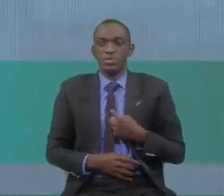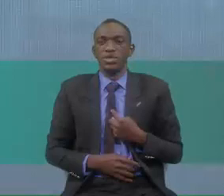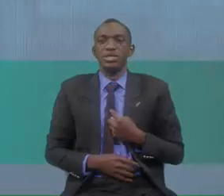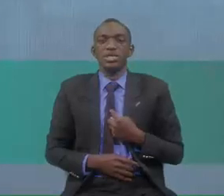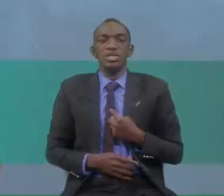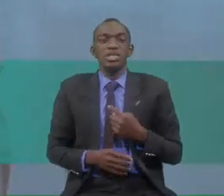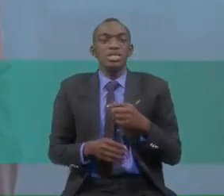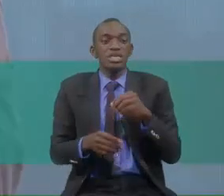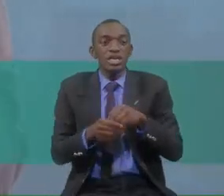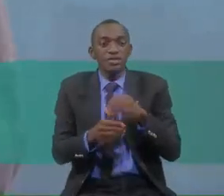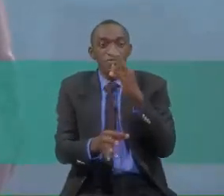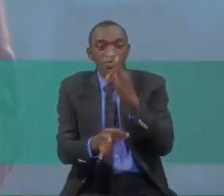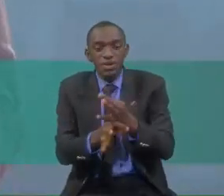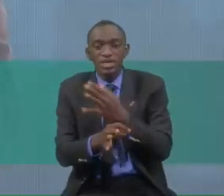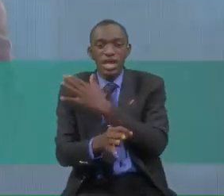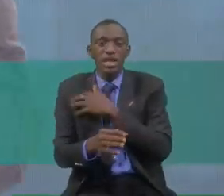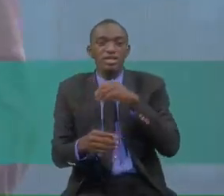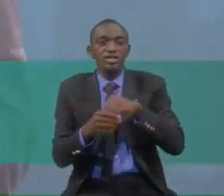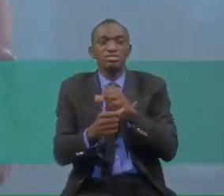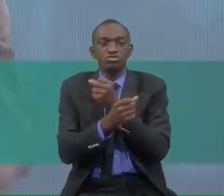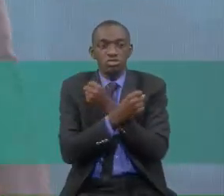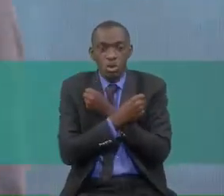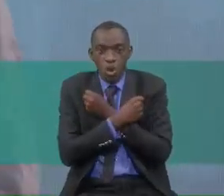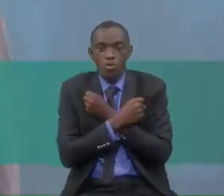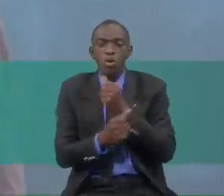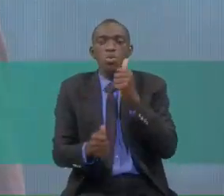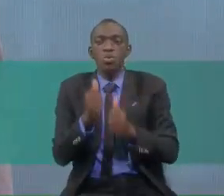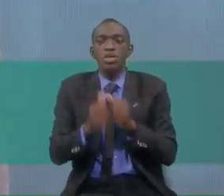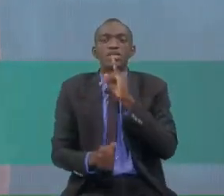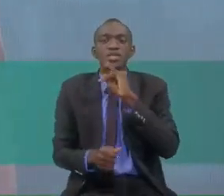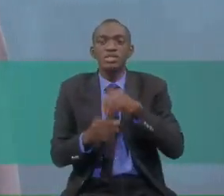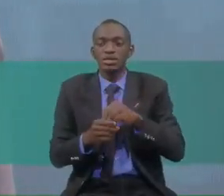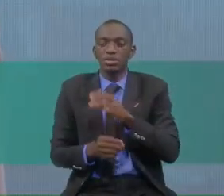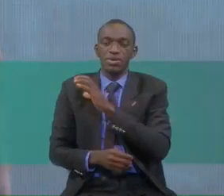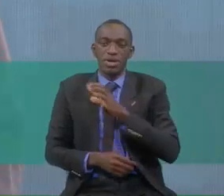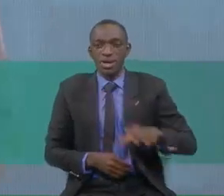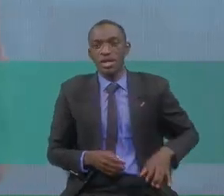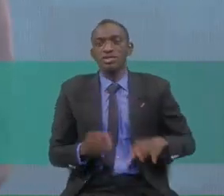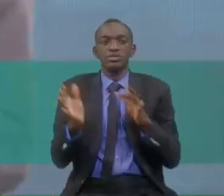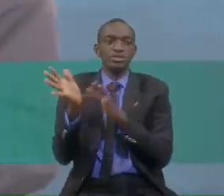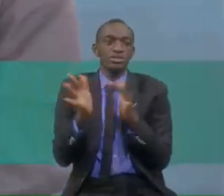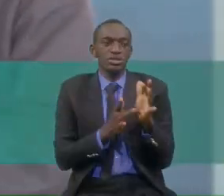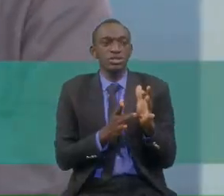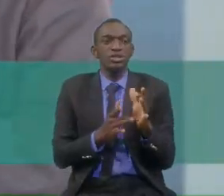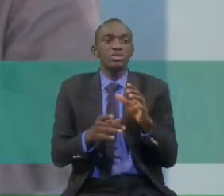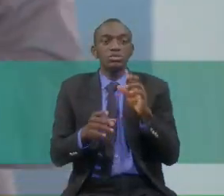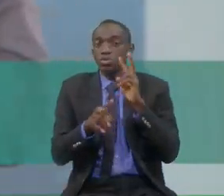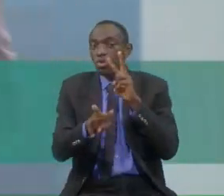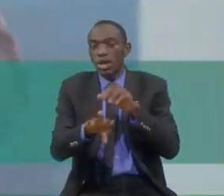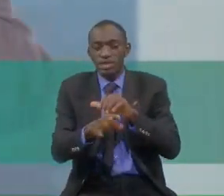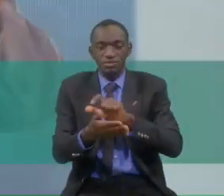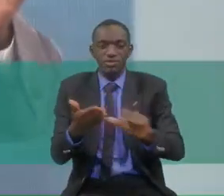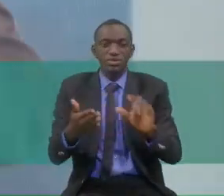and in love which is in Christ Jesus. Look at verse 14. In verse